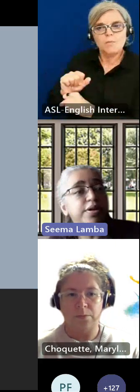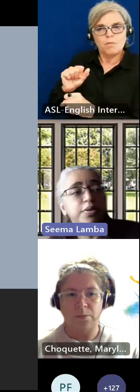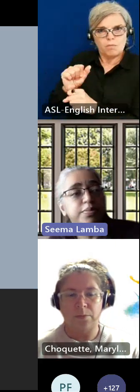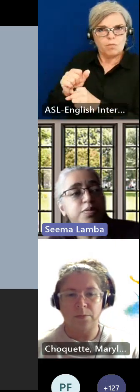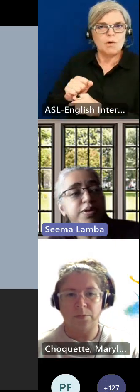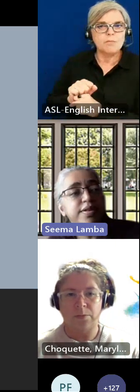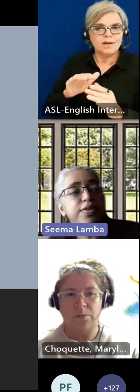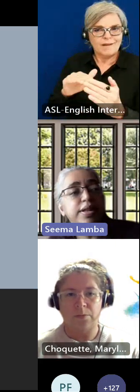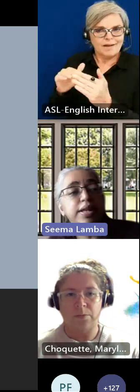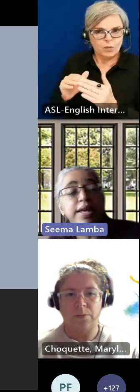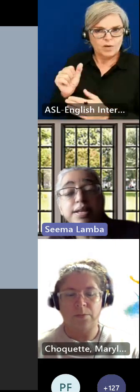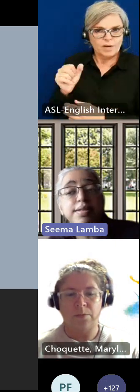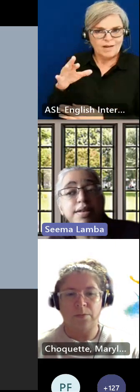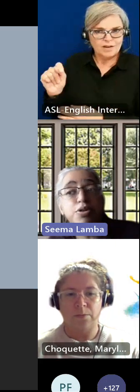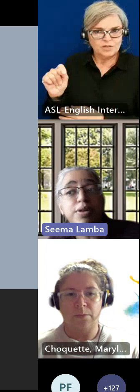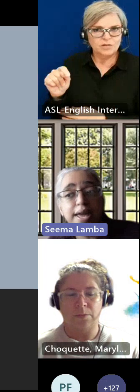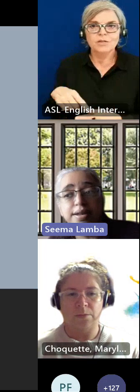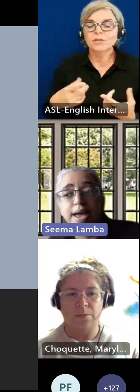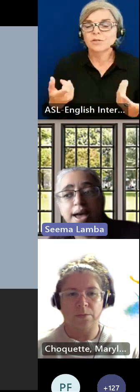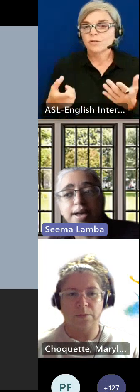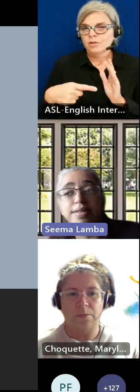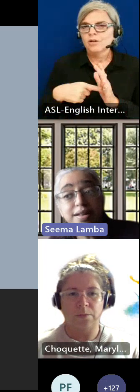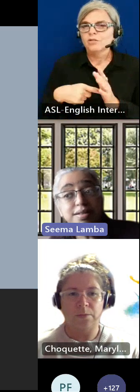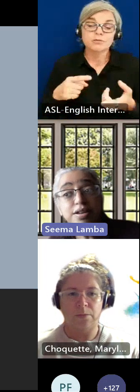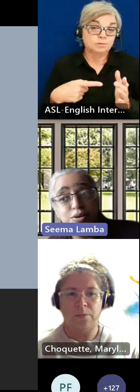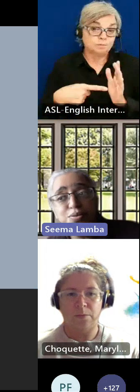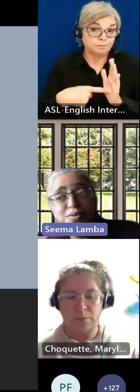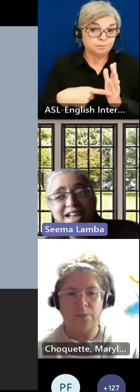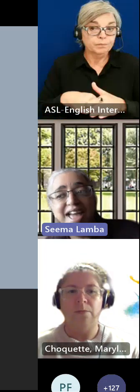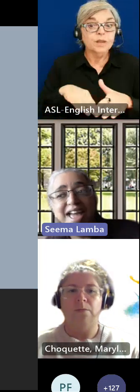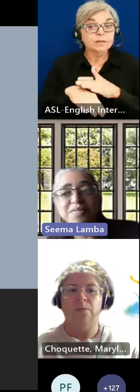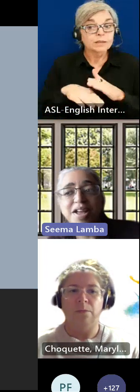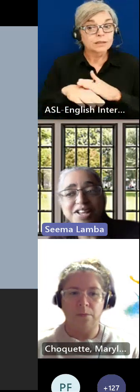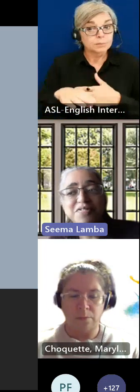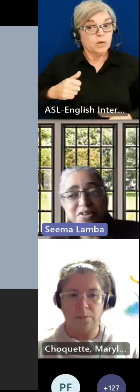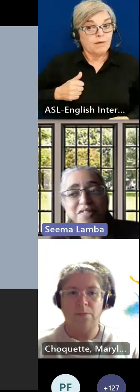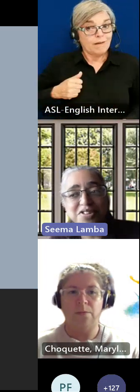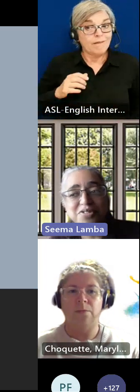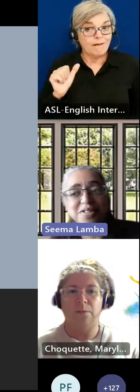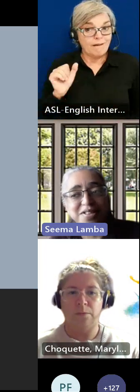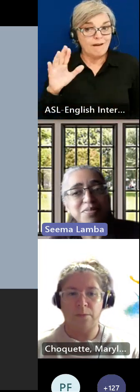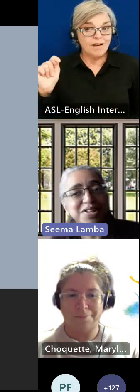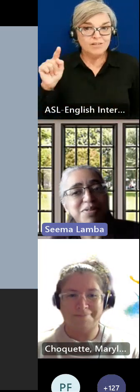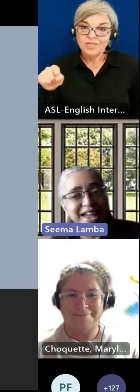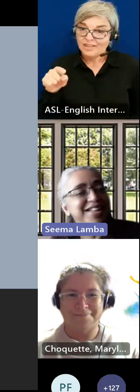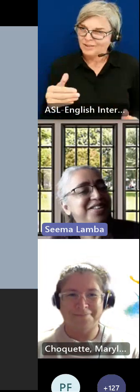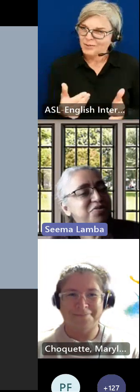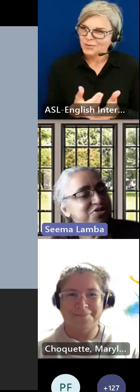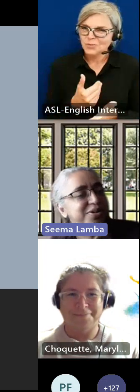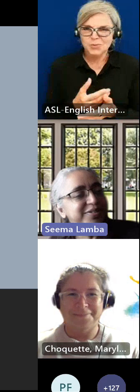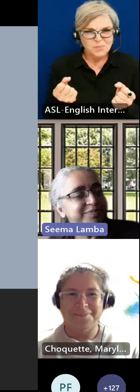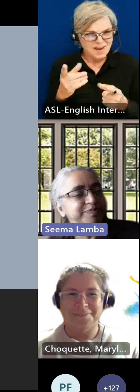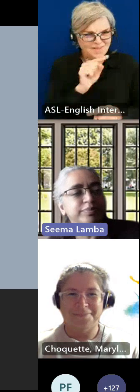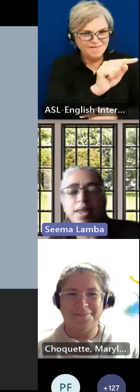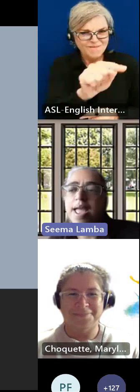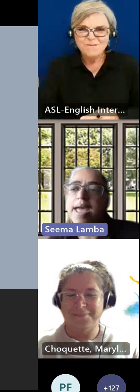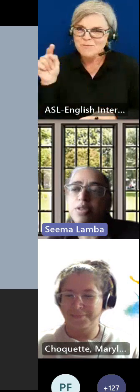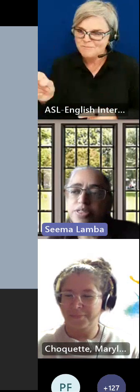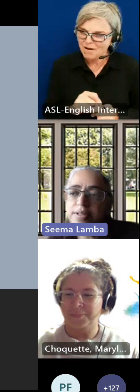a couple of them specifically, like the Accessible Canada Act. That's new, and many of you have to do accessibility plans, I'm